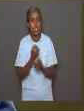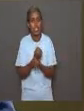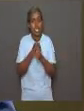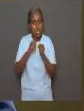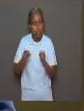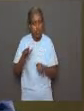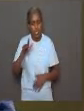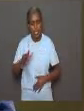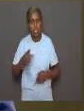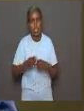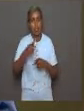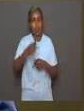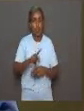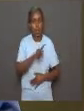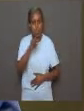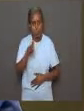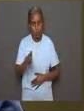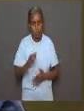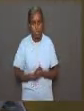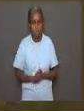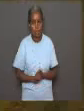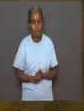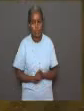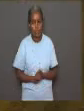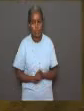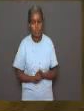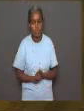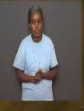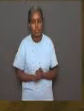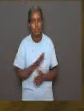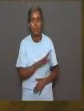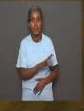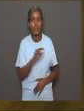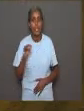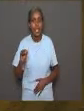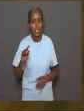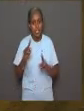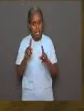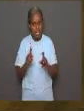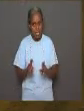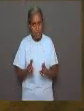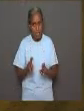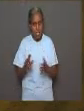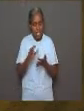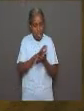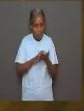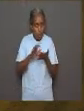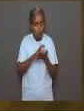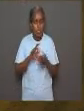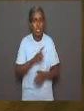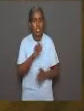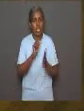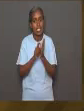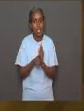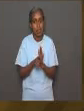resolving linear programming problems and examined a complex